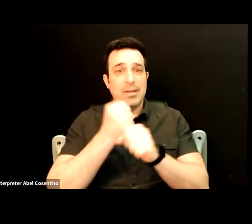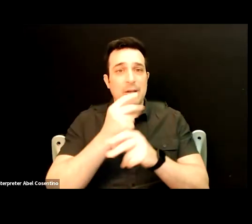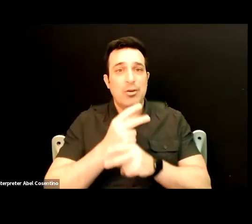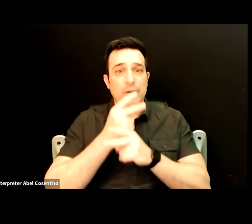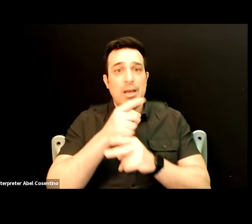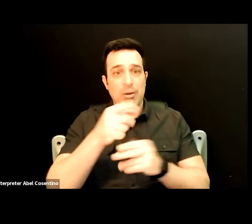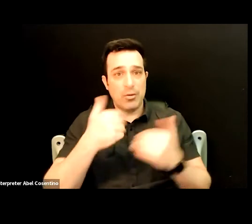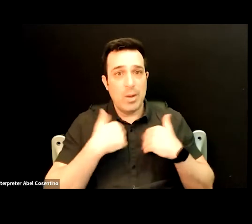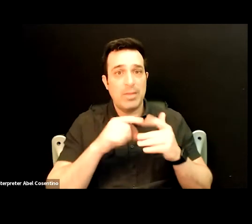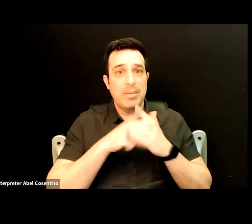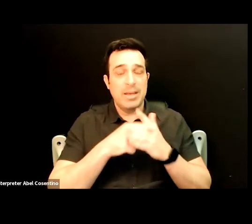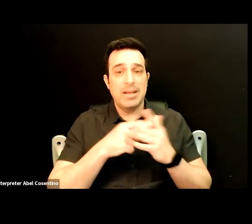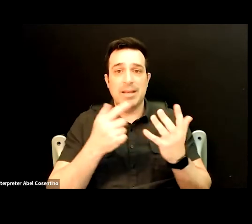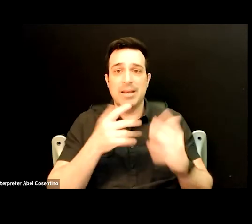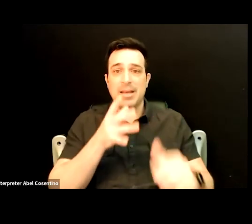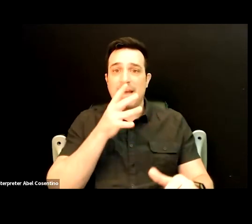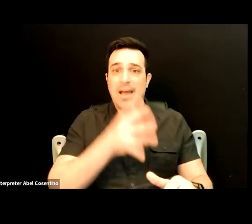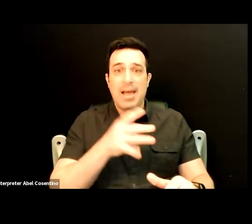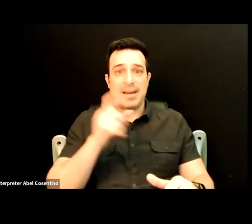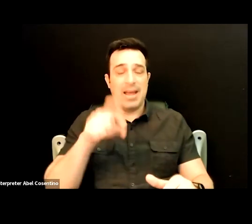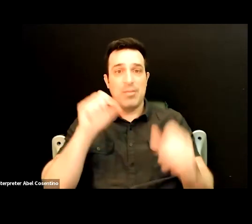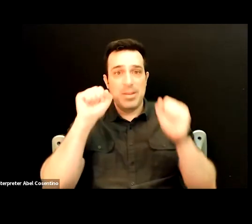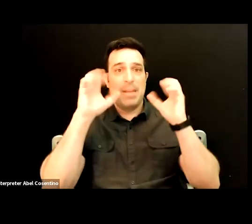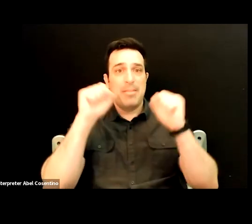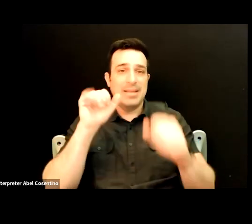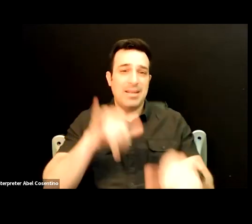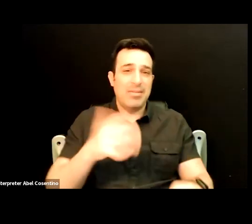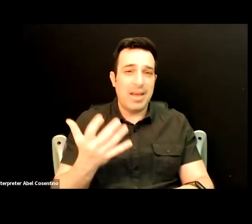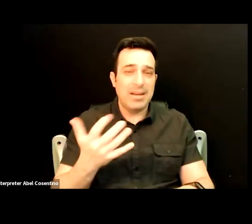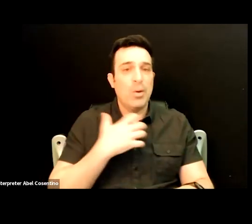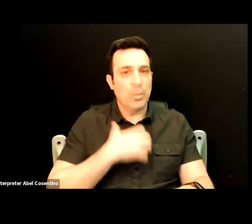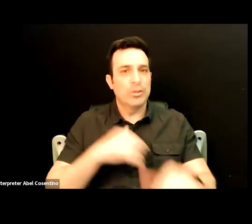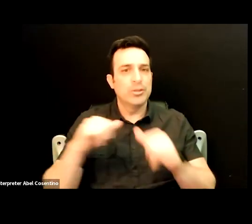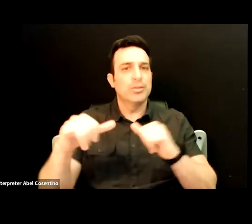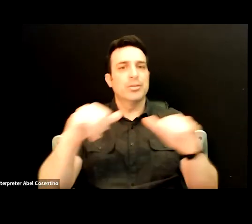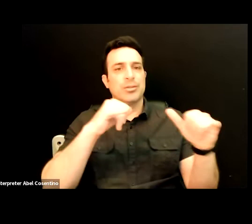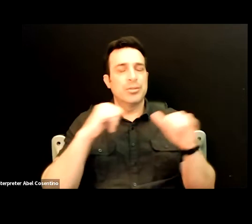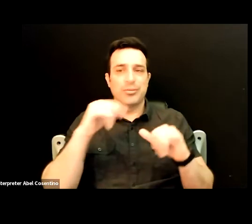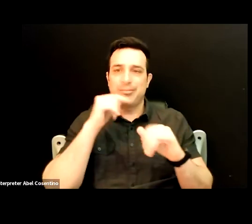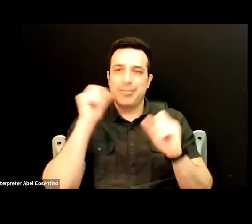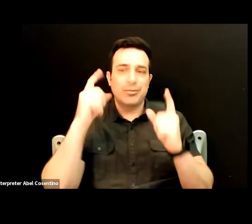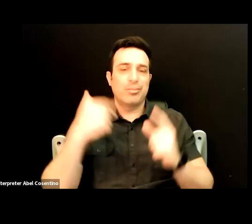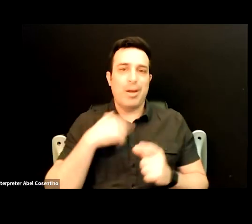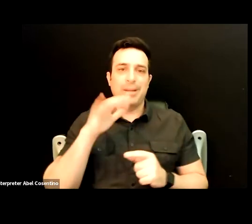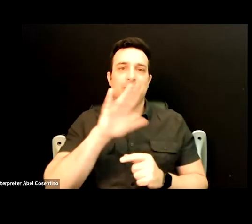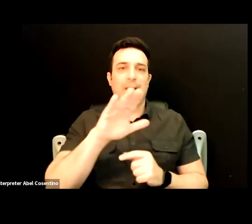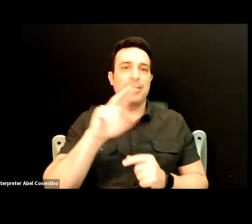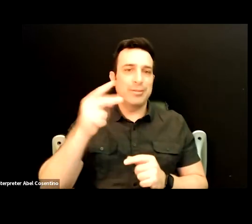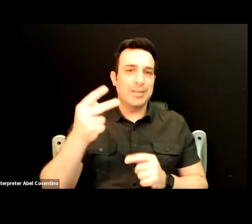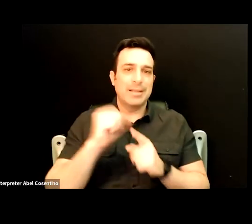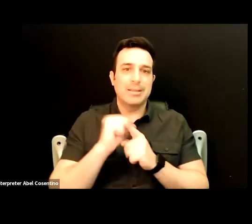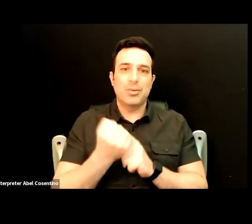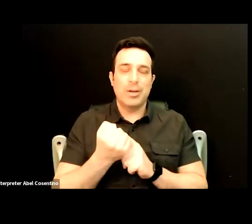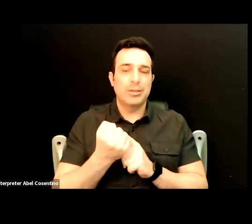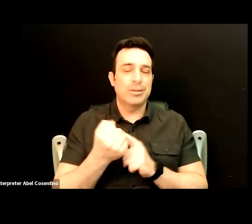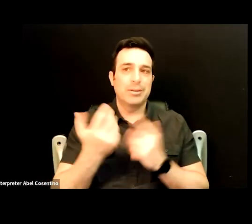beginning, and I hate that I have to be amazed at that. And I feel not at all surprised by your second situation,